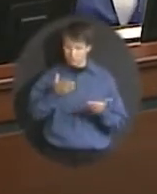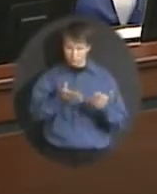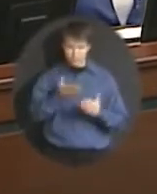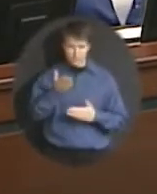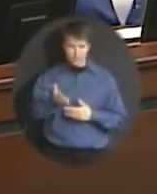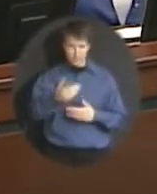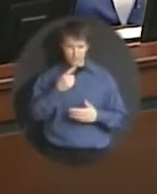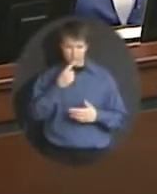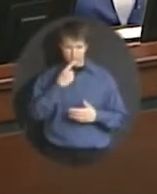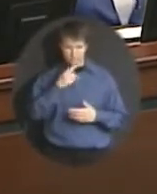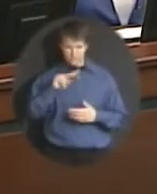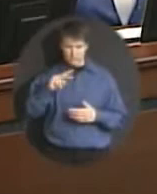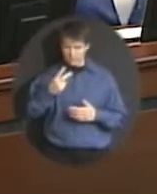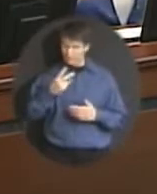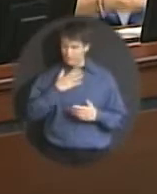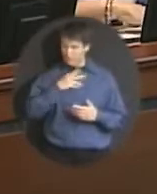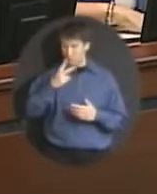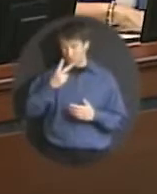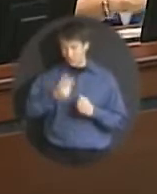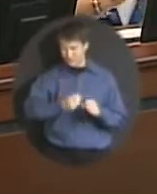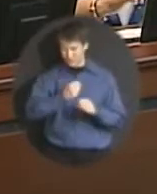my 2-year term.